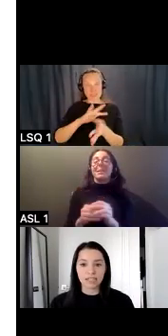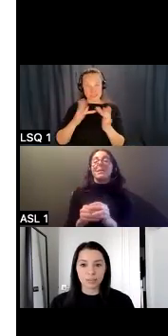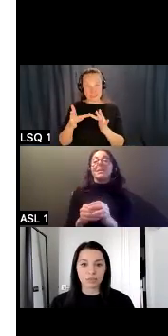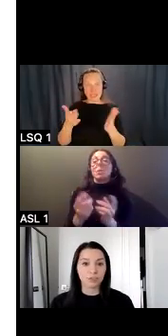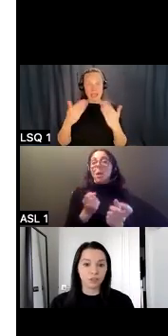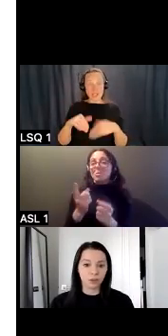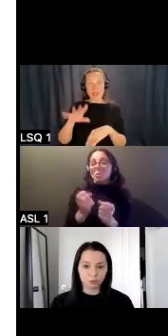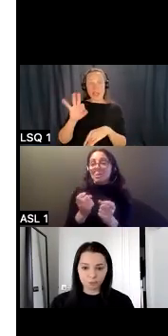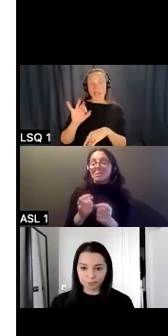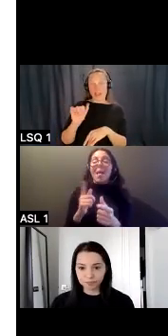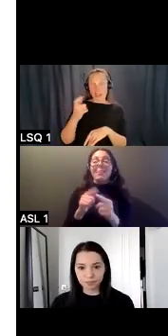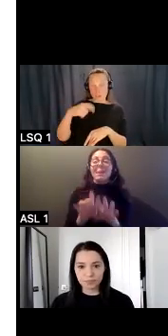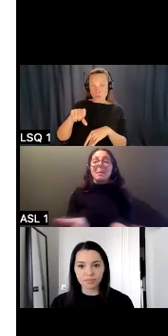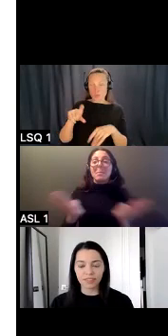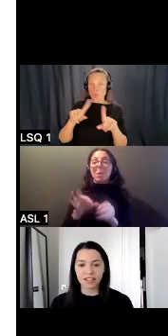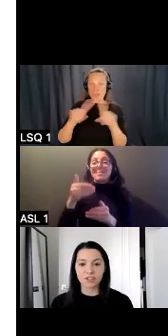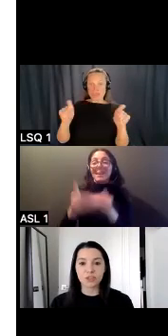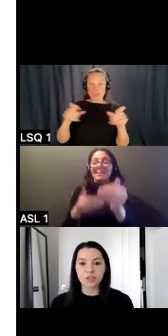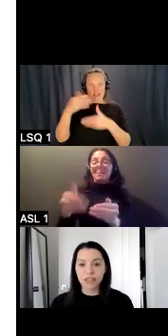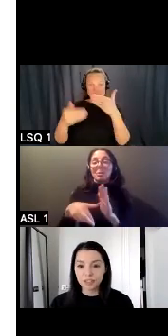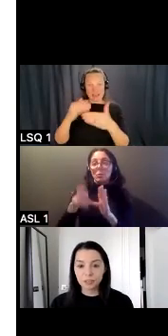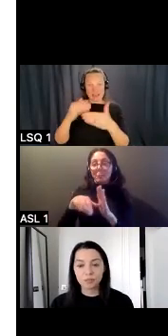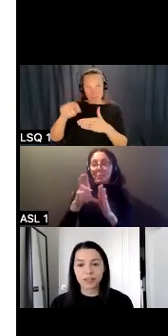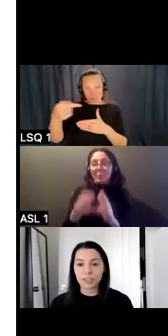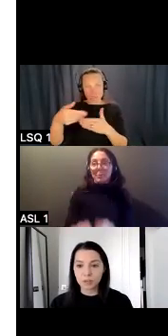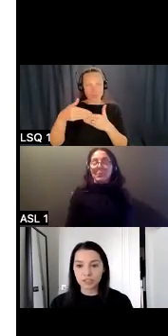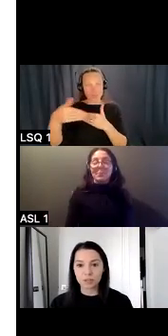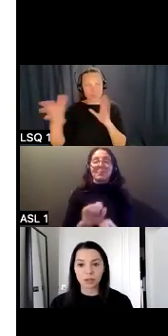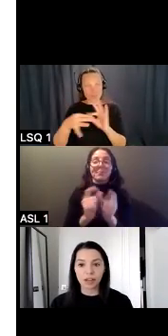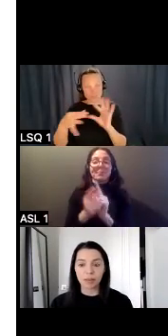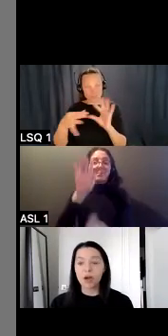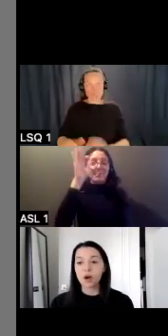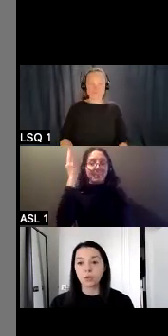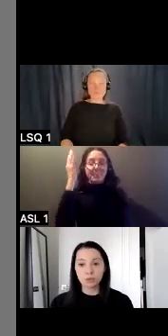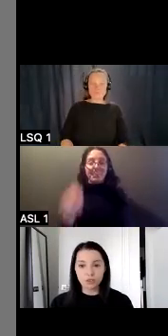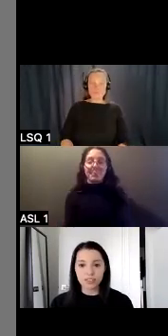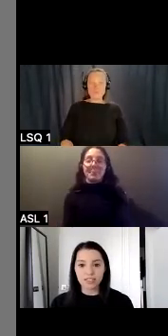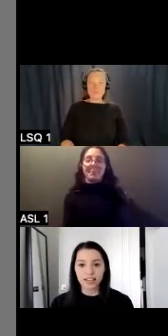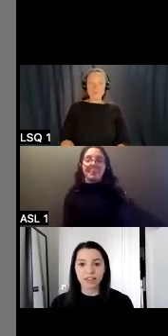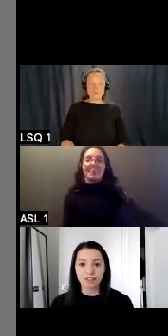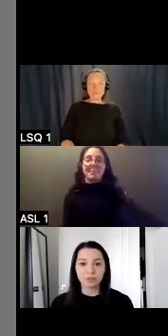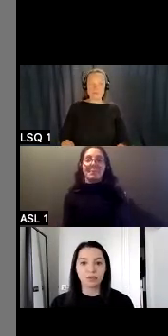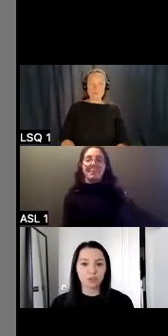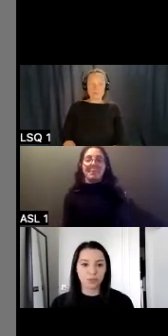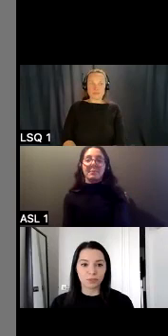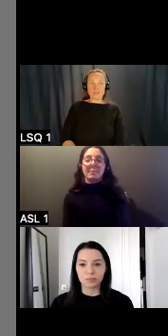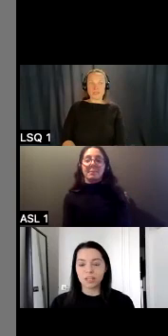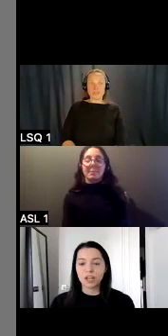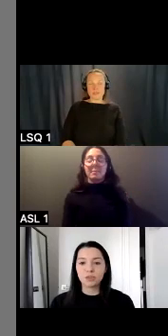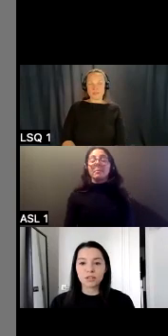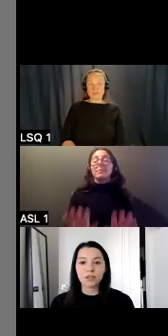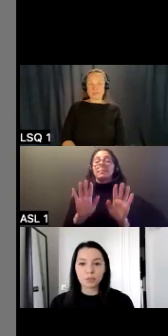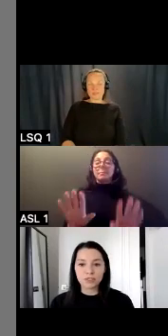next steps for you to know. Alors, je suis ravie de pouvoir explorer ce programme en plus de détails. Happy to explore this program